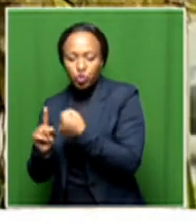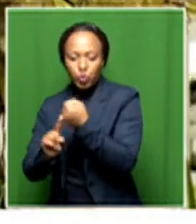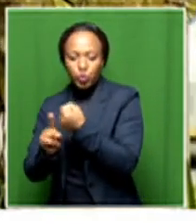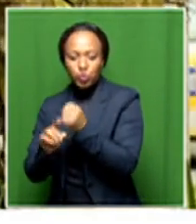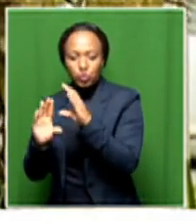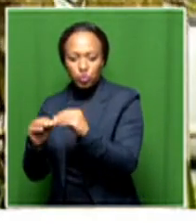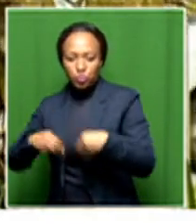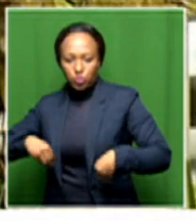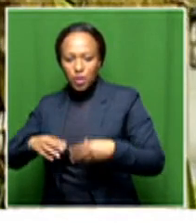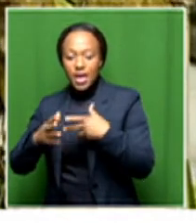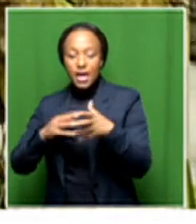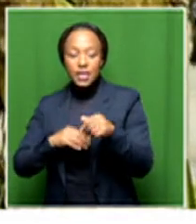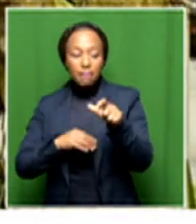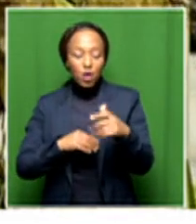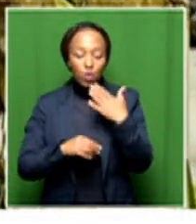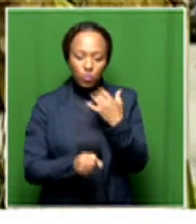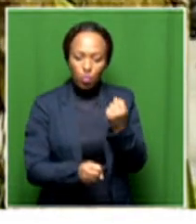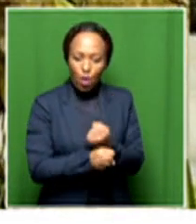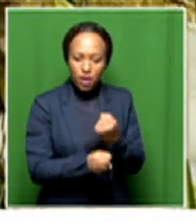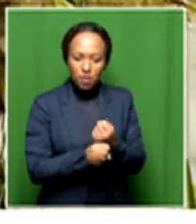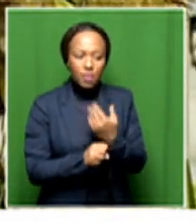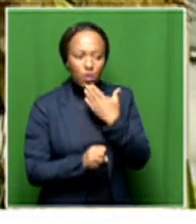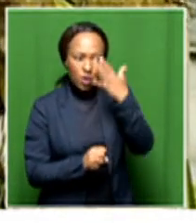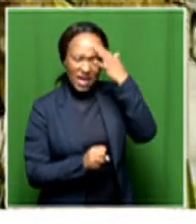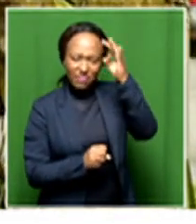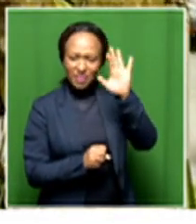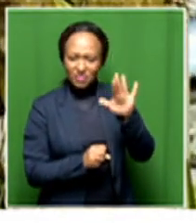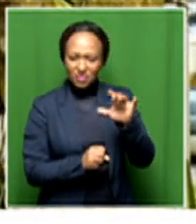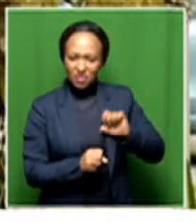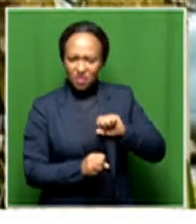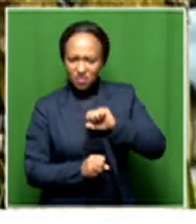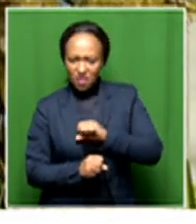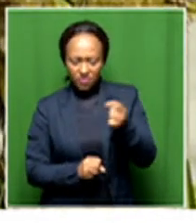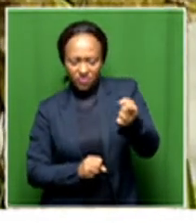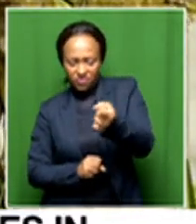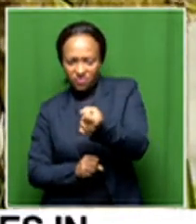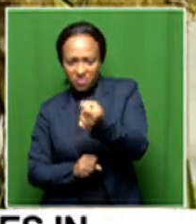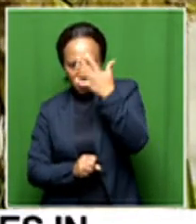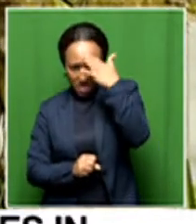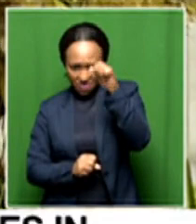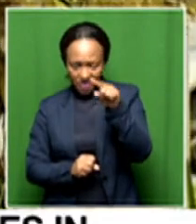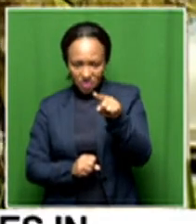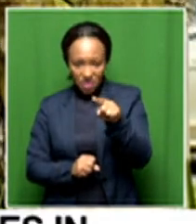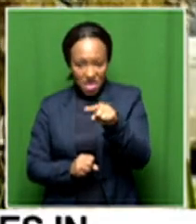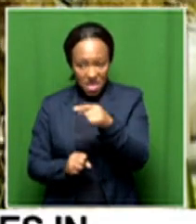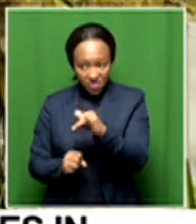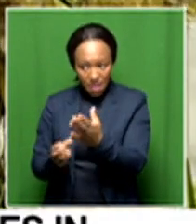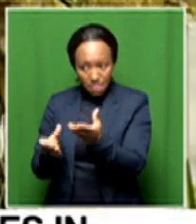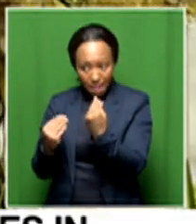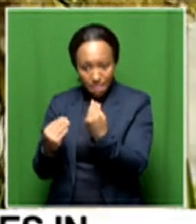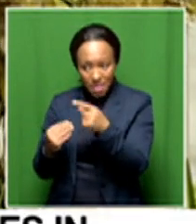who is employed by the state, that person, if he is found to have done business with the